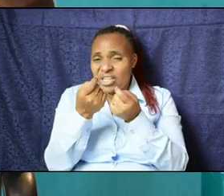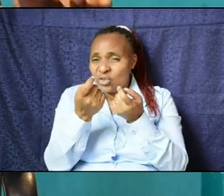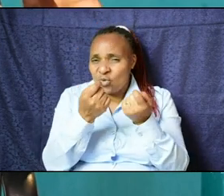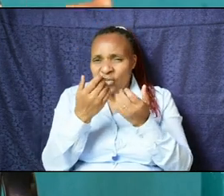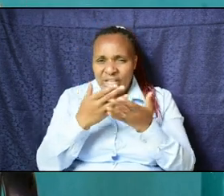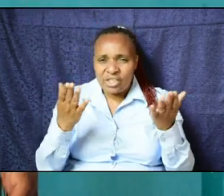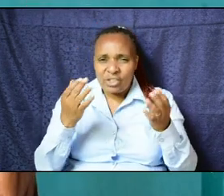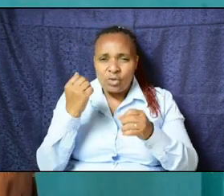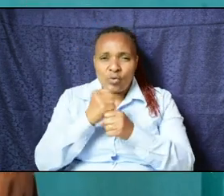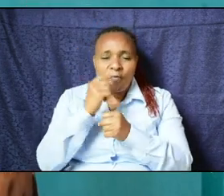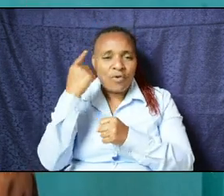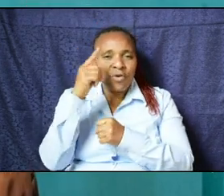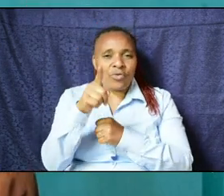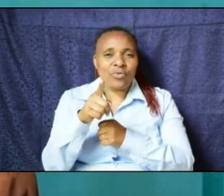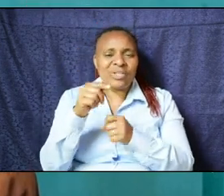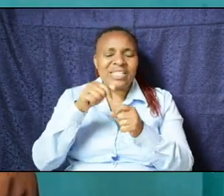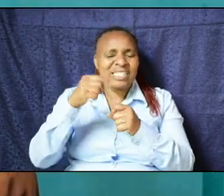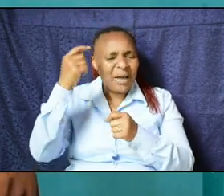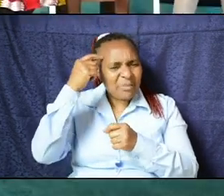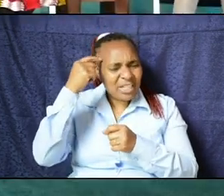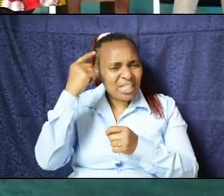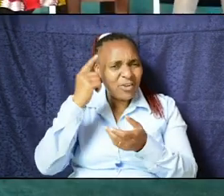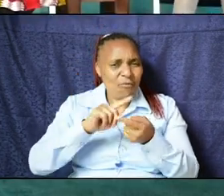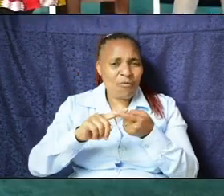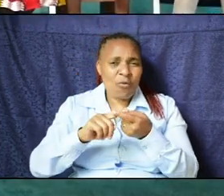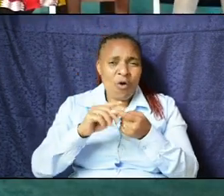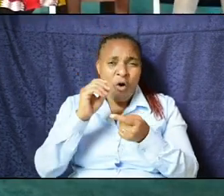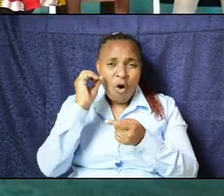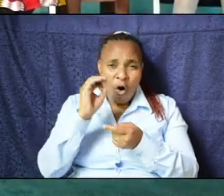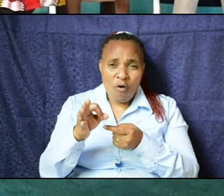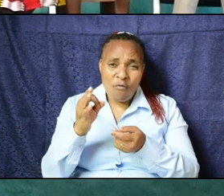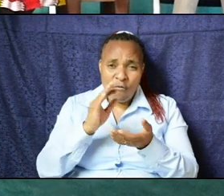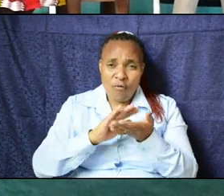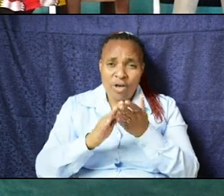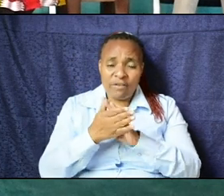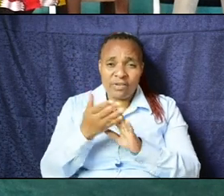you? And where does this ability to forgive come from?